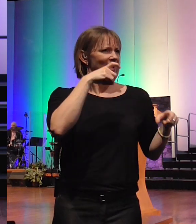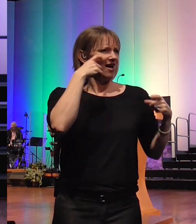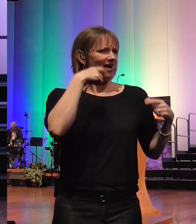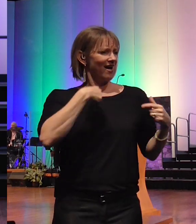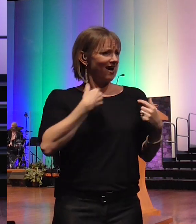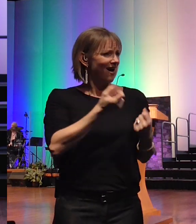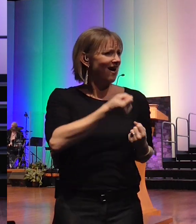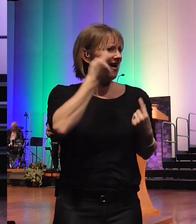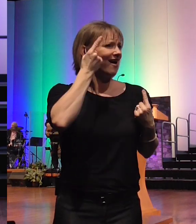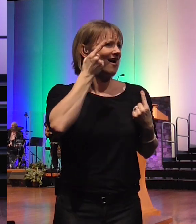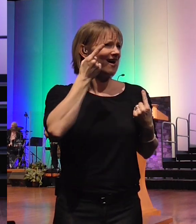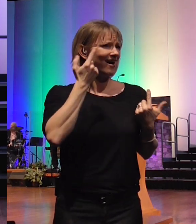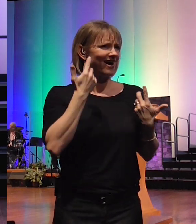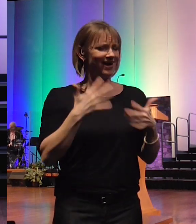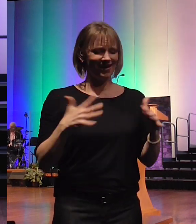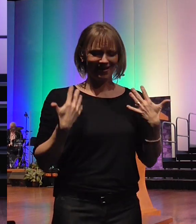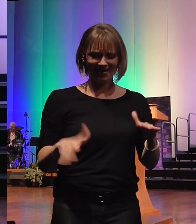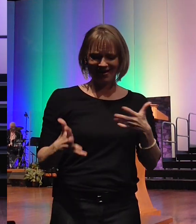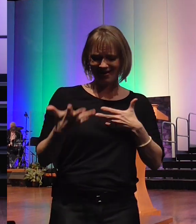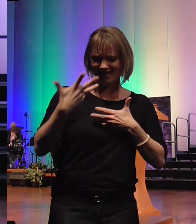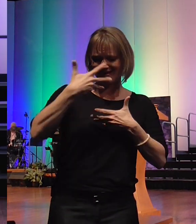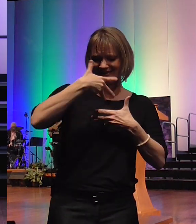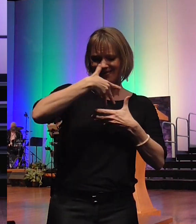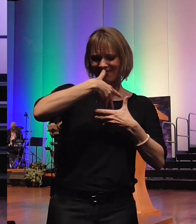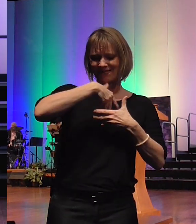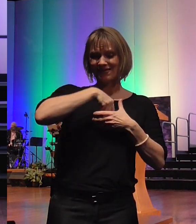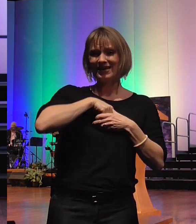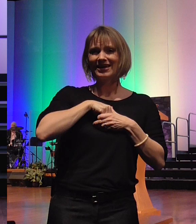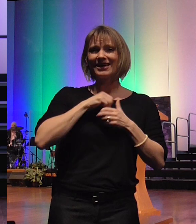tears. It's in